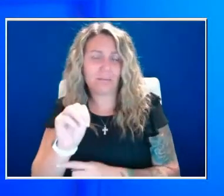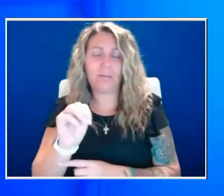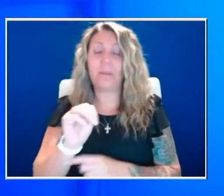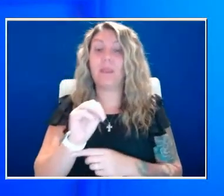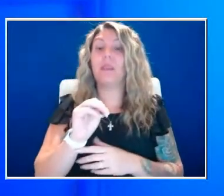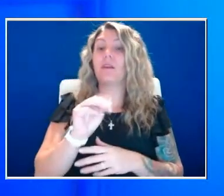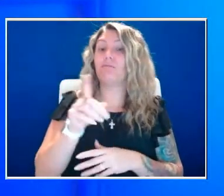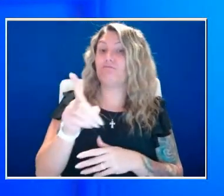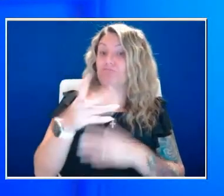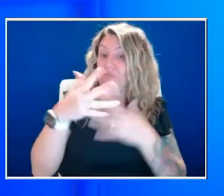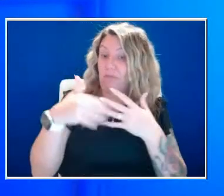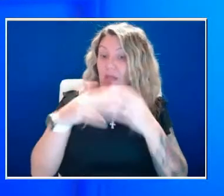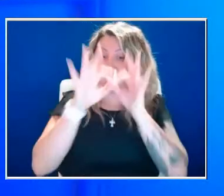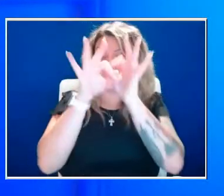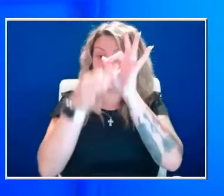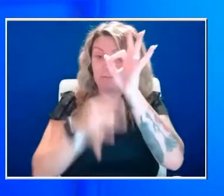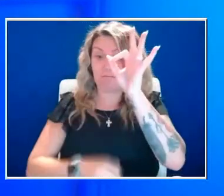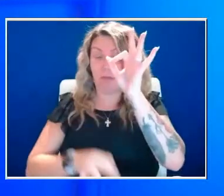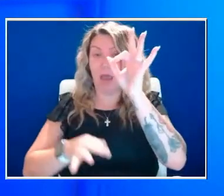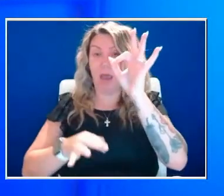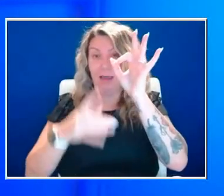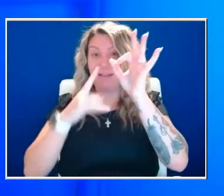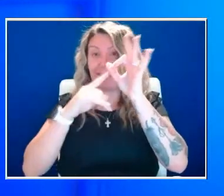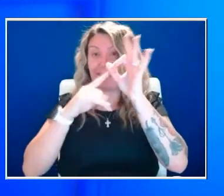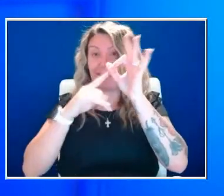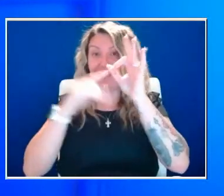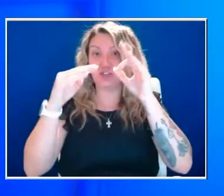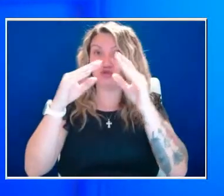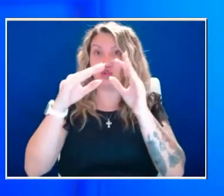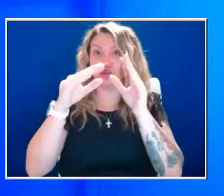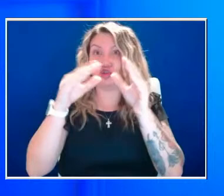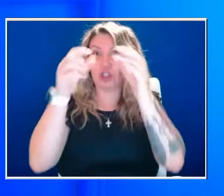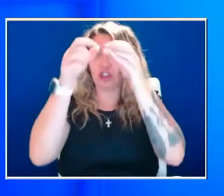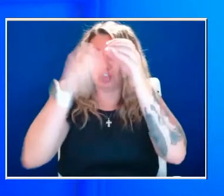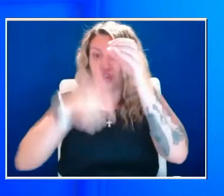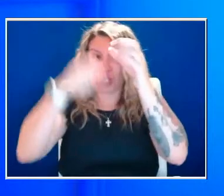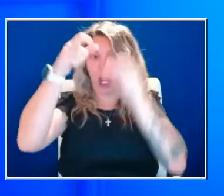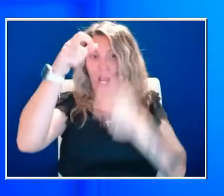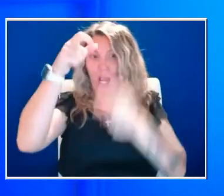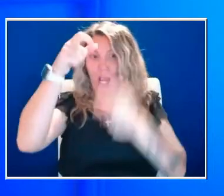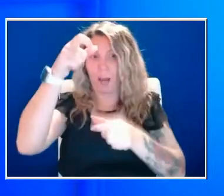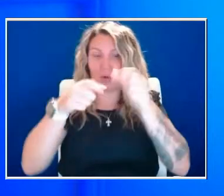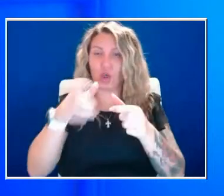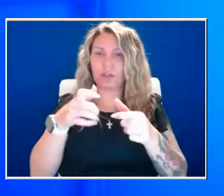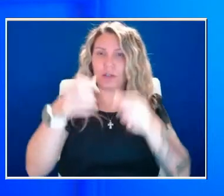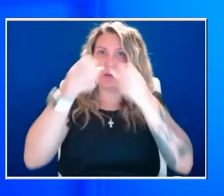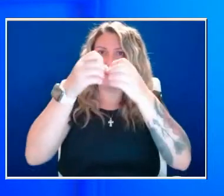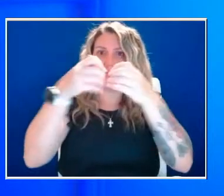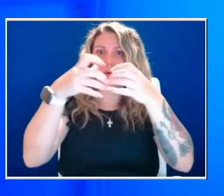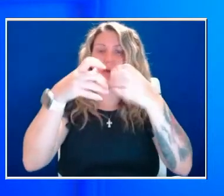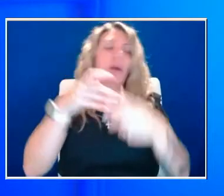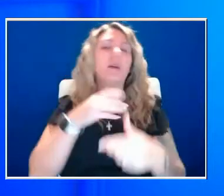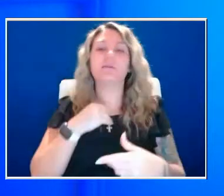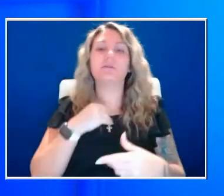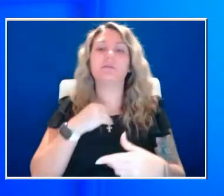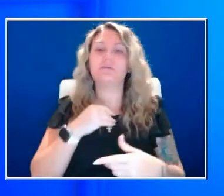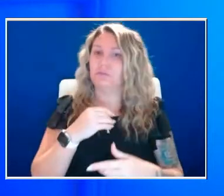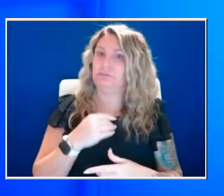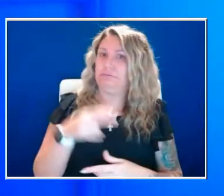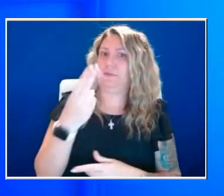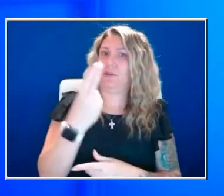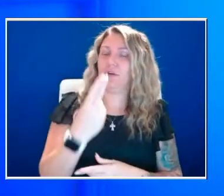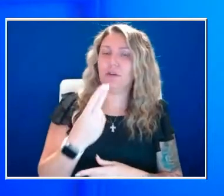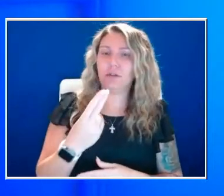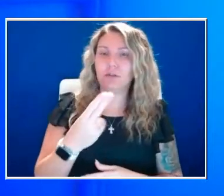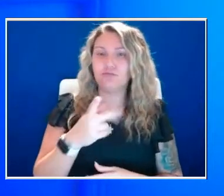brain, and the spinal fluid chambers looked big, and I felt that there was a significant risk that her brain pressure was rising from the blockage